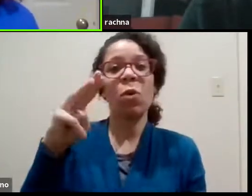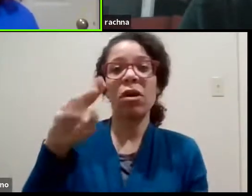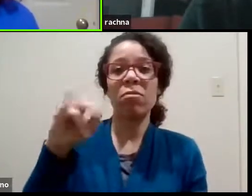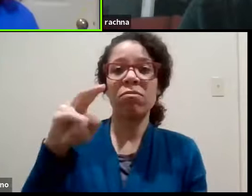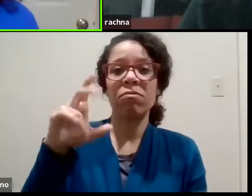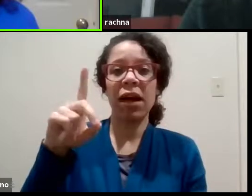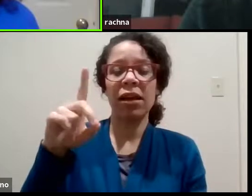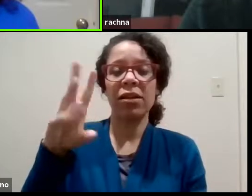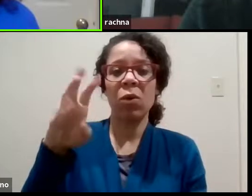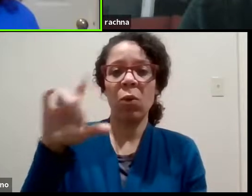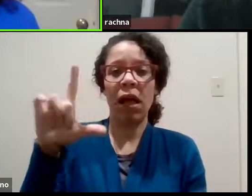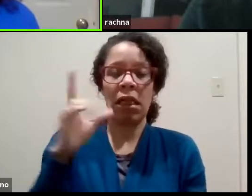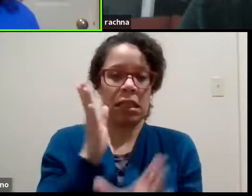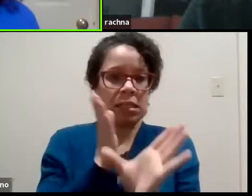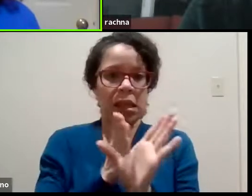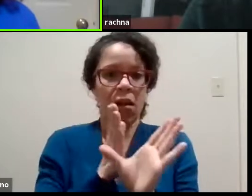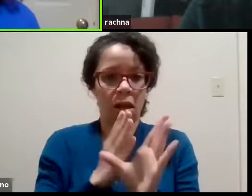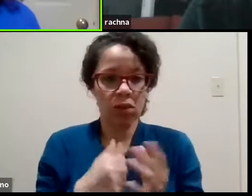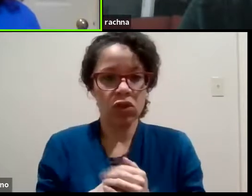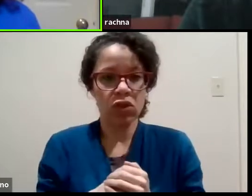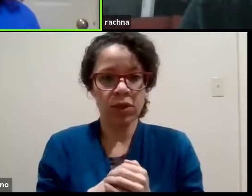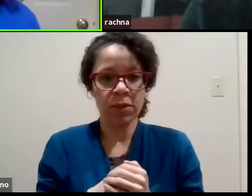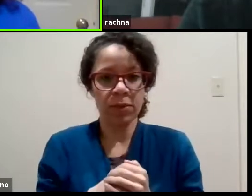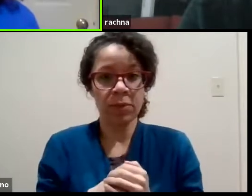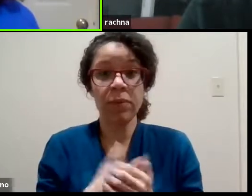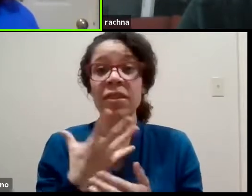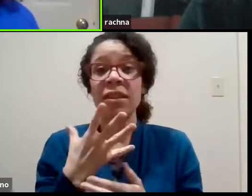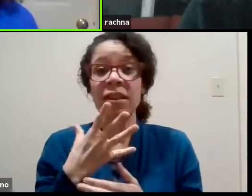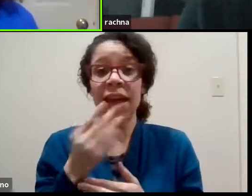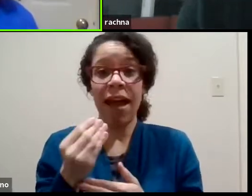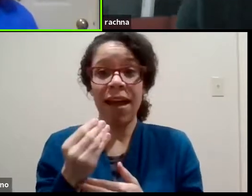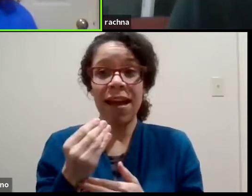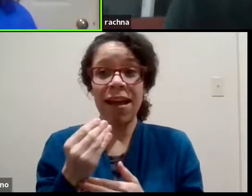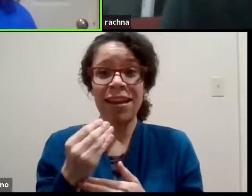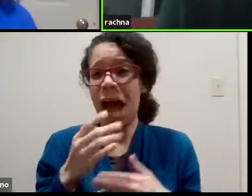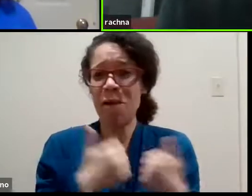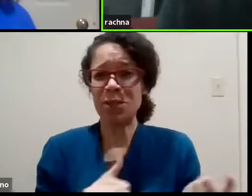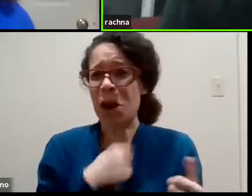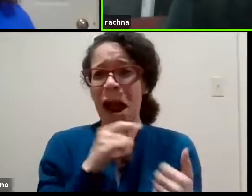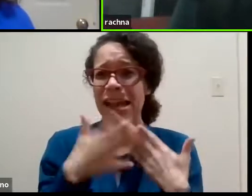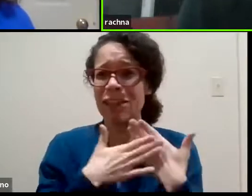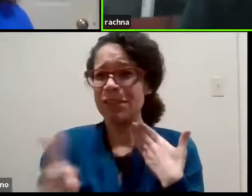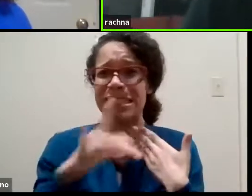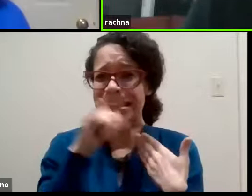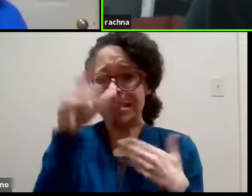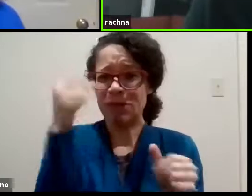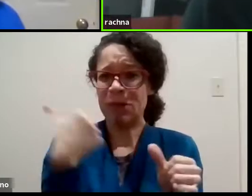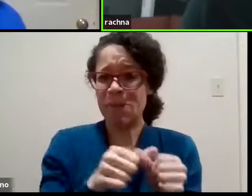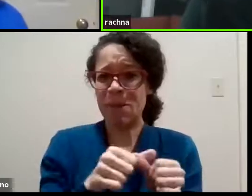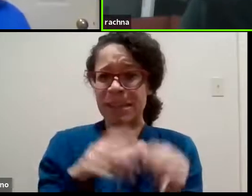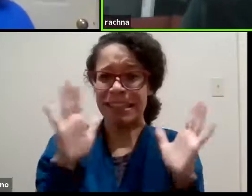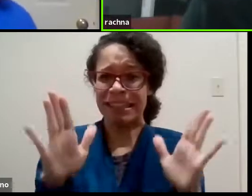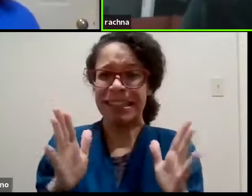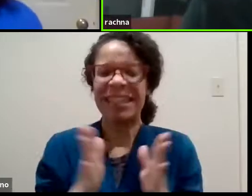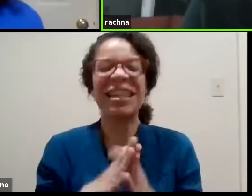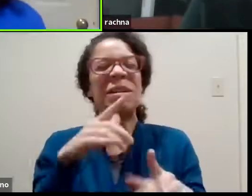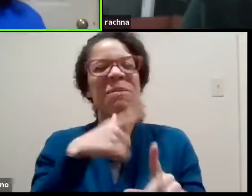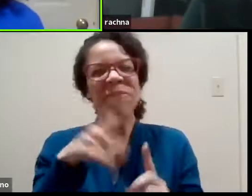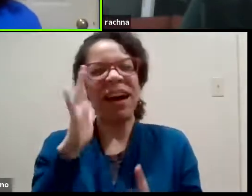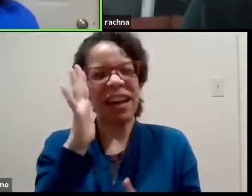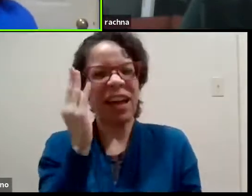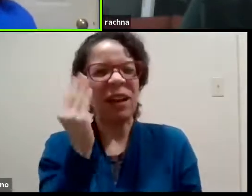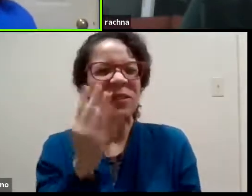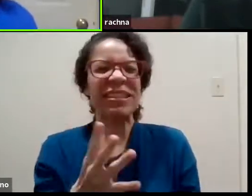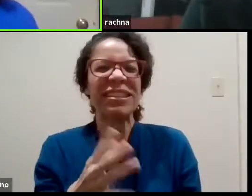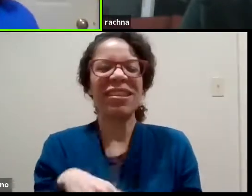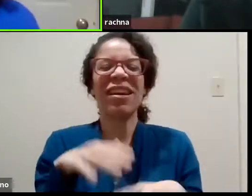Um, and yep. And I don't remember the rest of it from the top of my head, but what I will say is